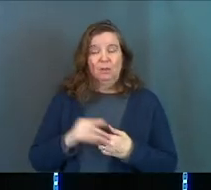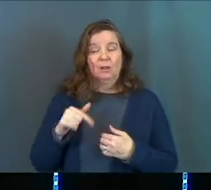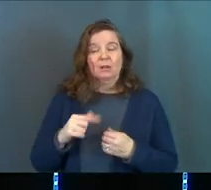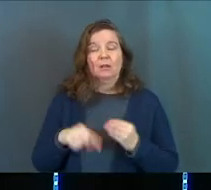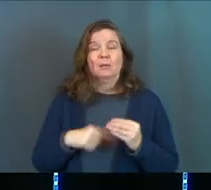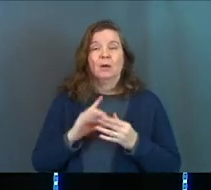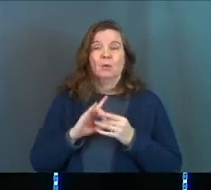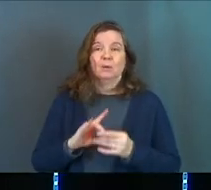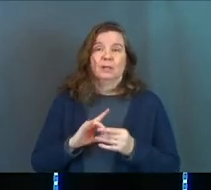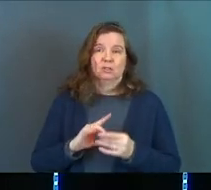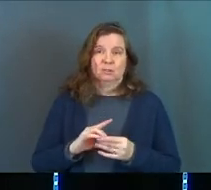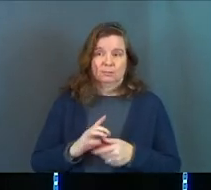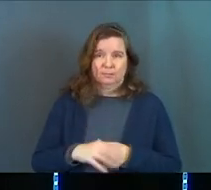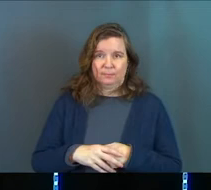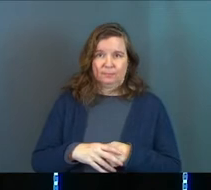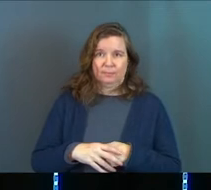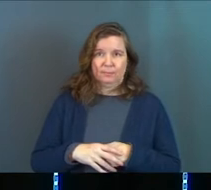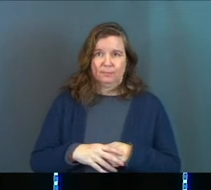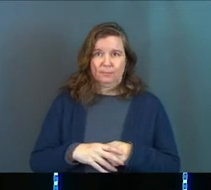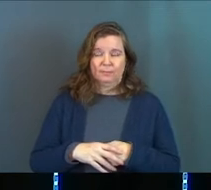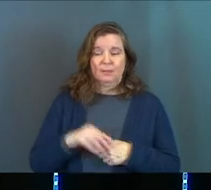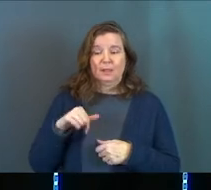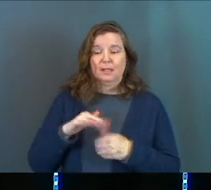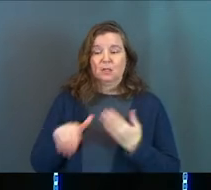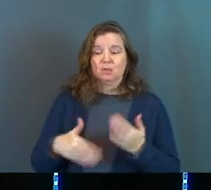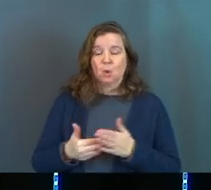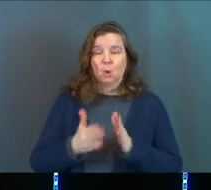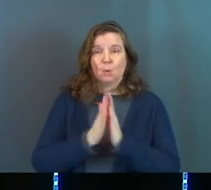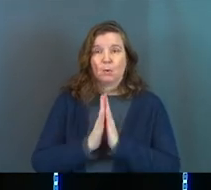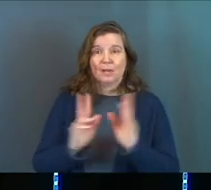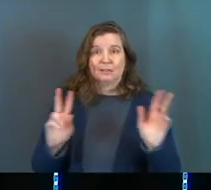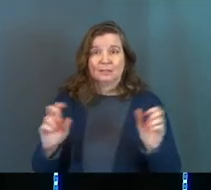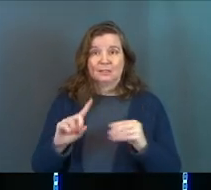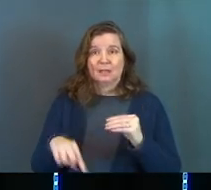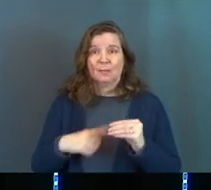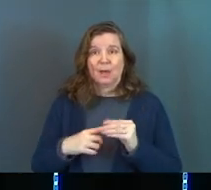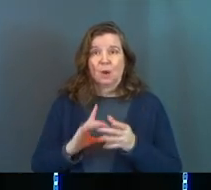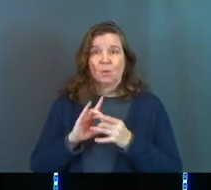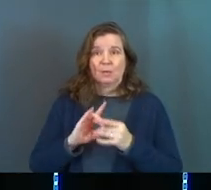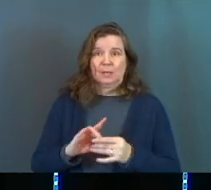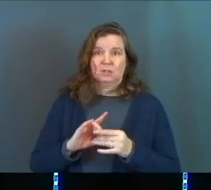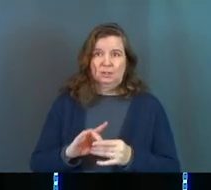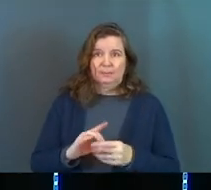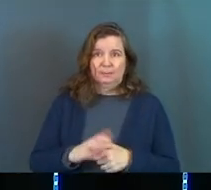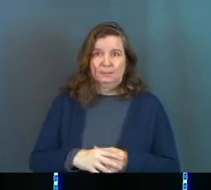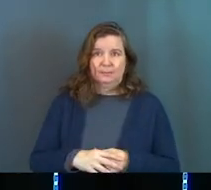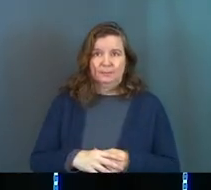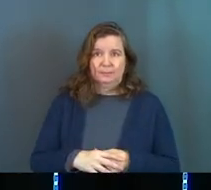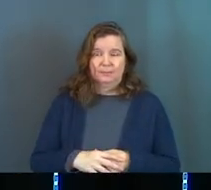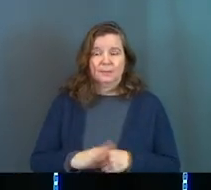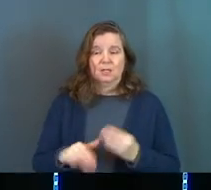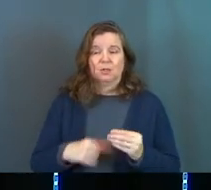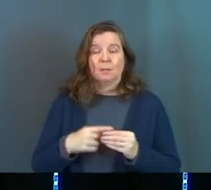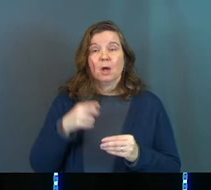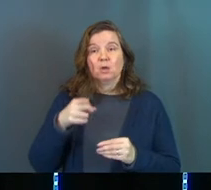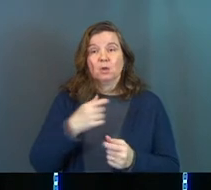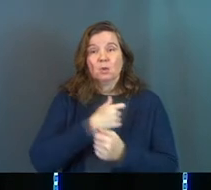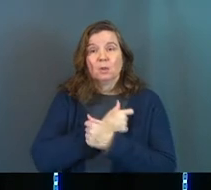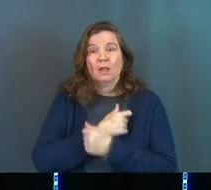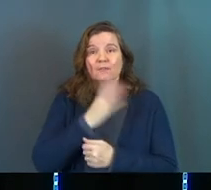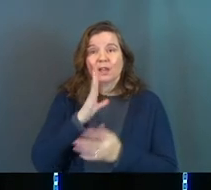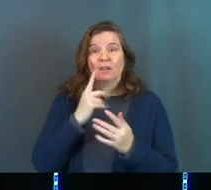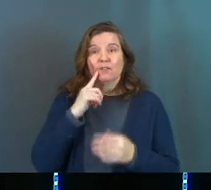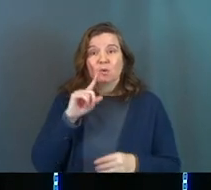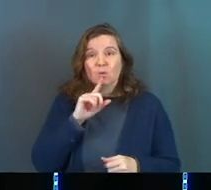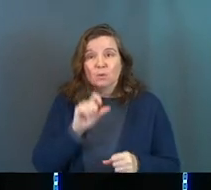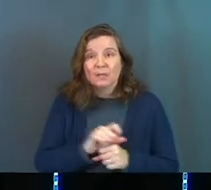See, this is about relationship. This whole prayer series is all about relationship. It's all about you loving God